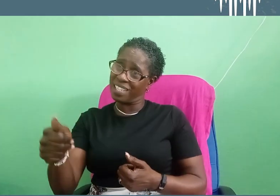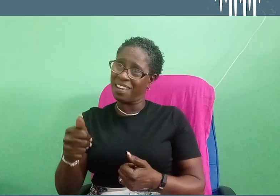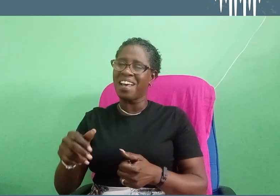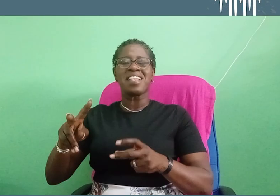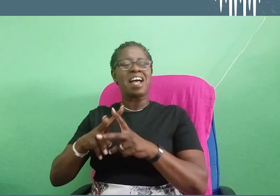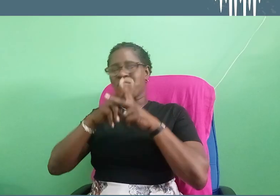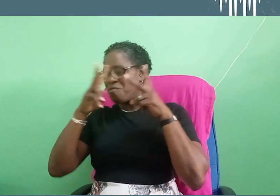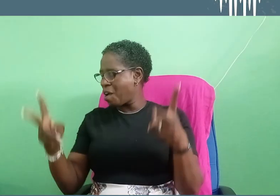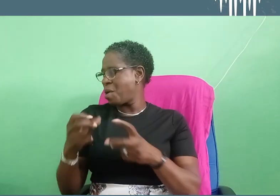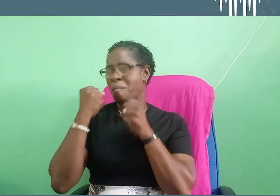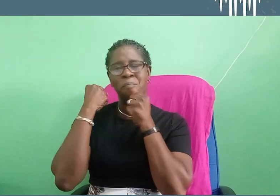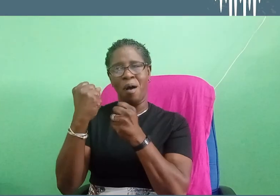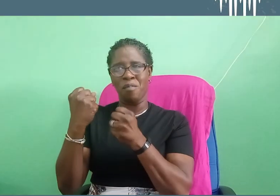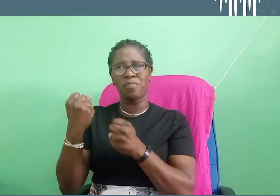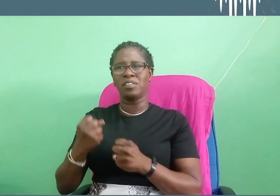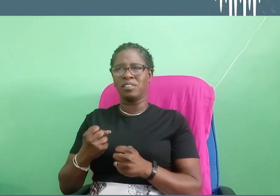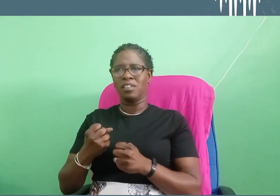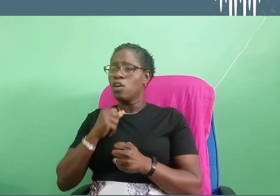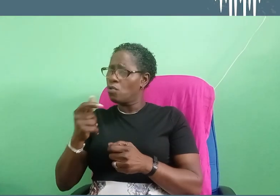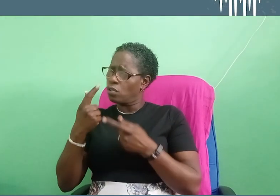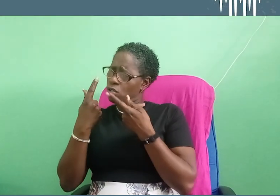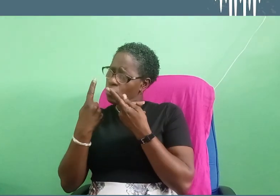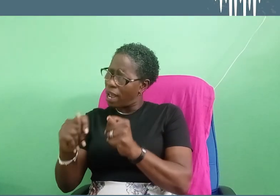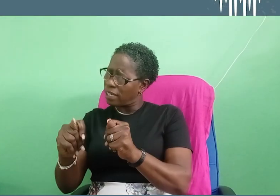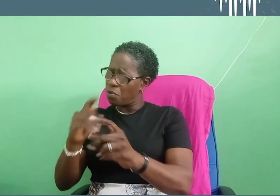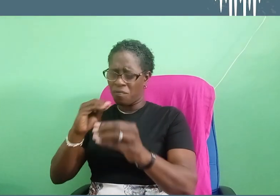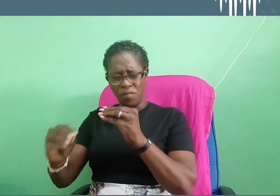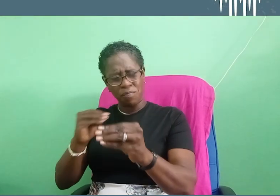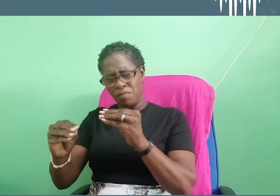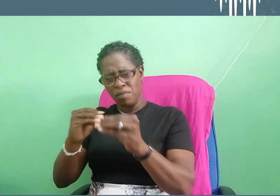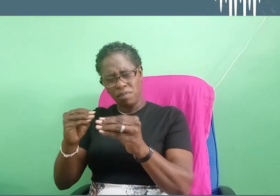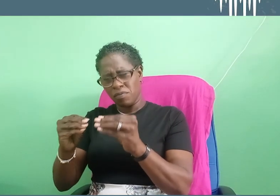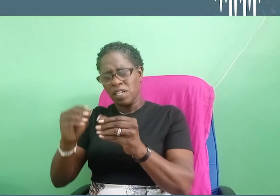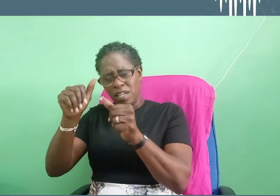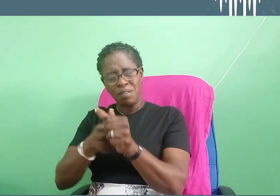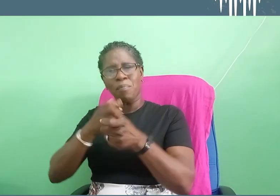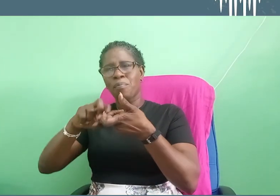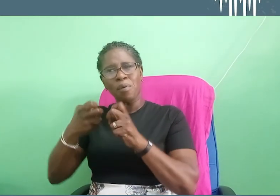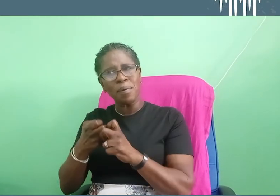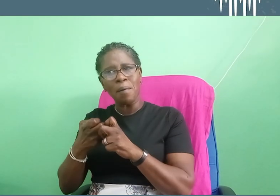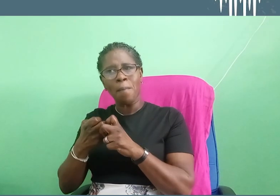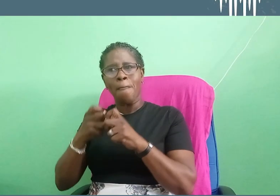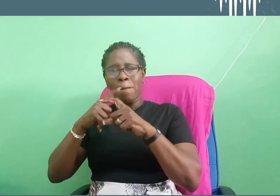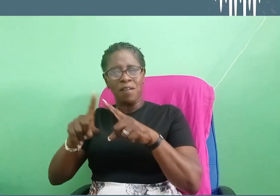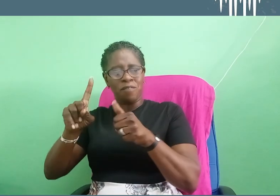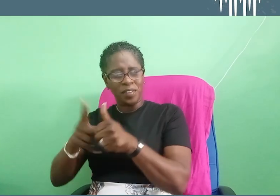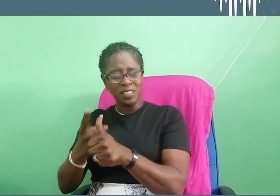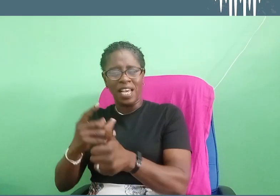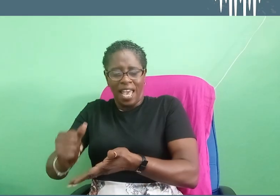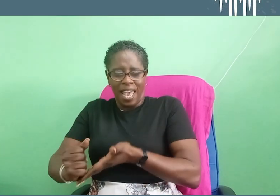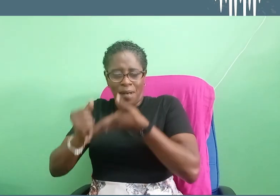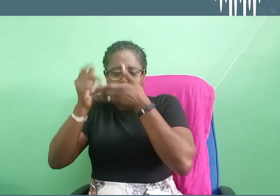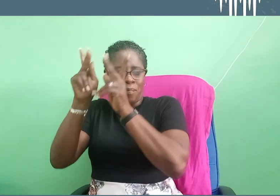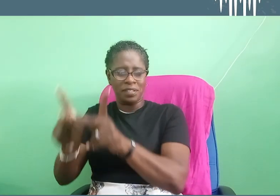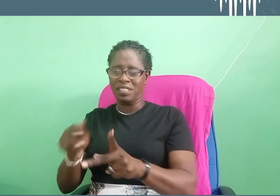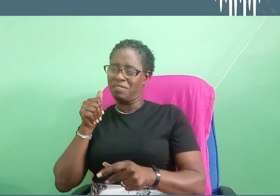most powerful thing we can do. We are not trying to be the solution for every human. I go back to something Sarah once said, and I'm going